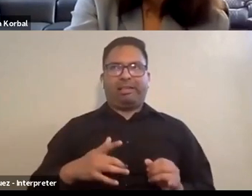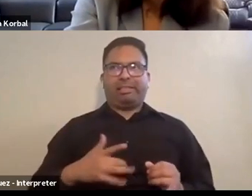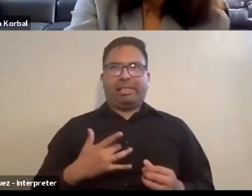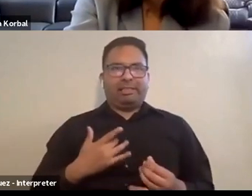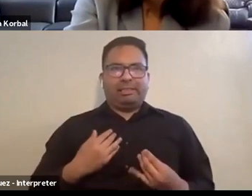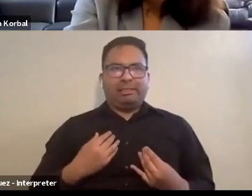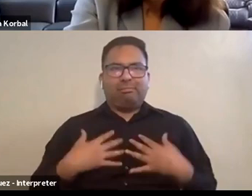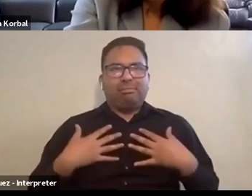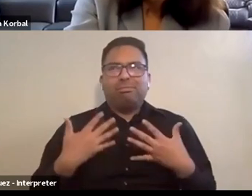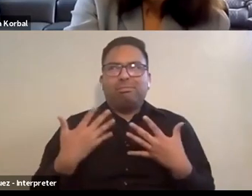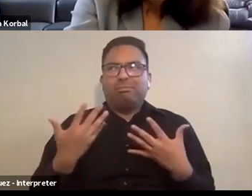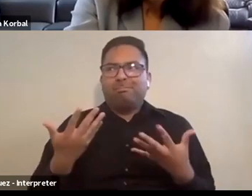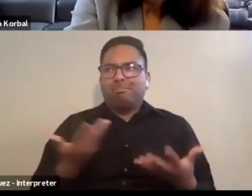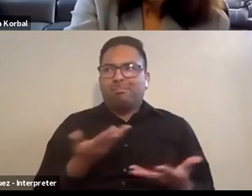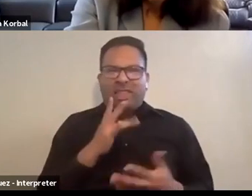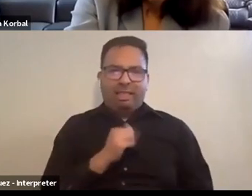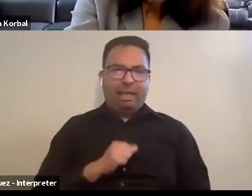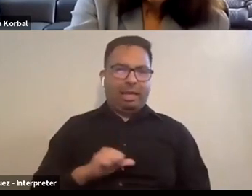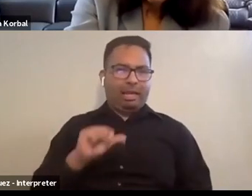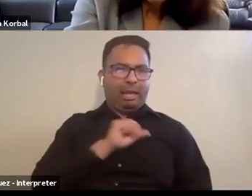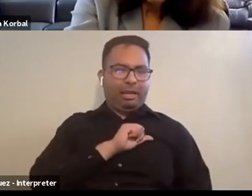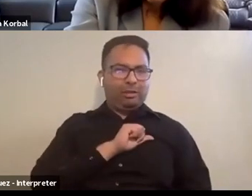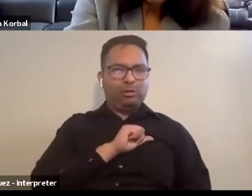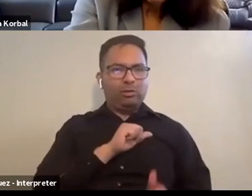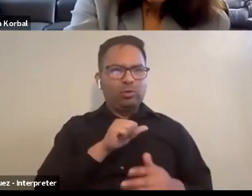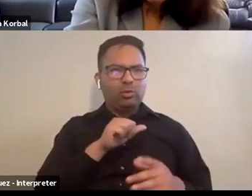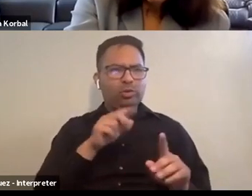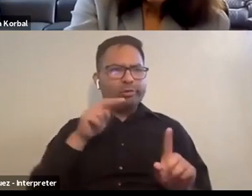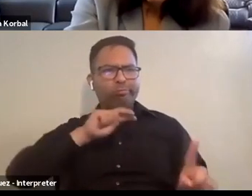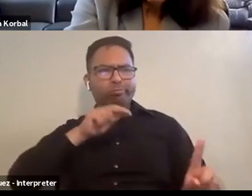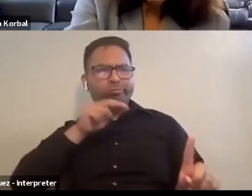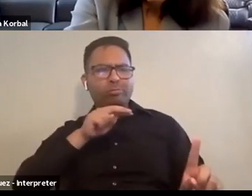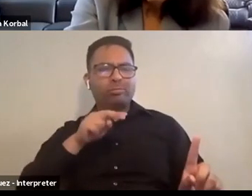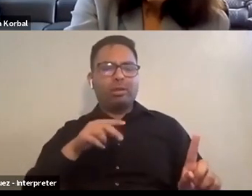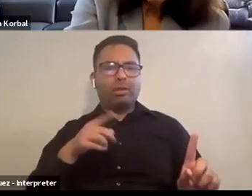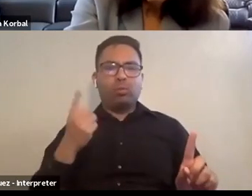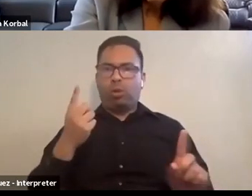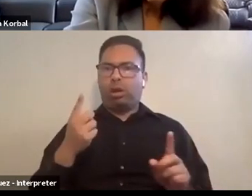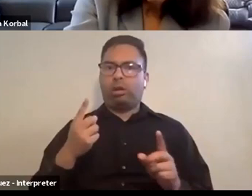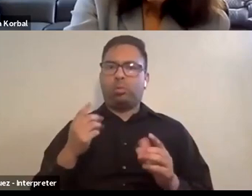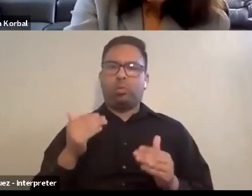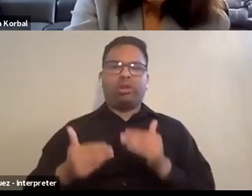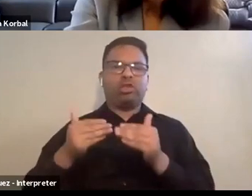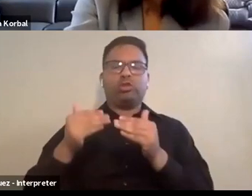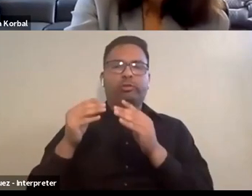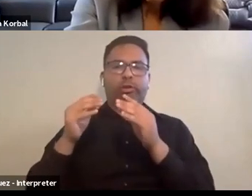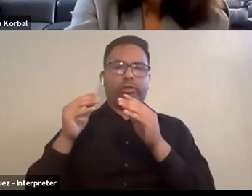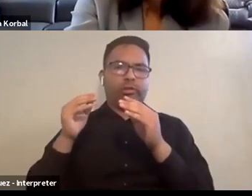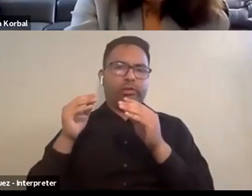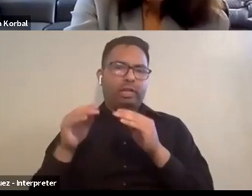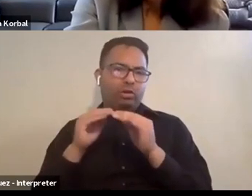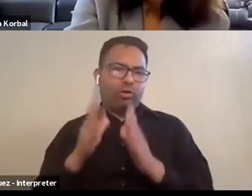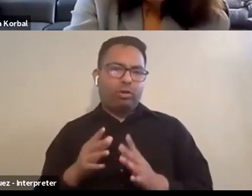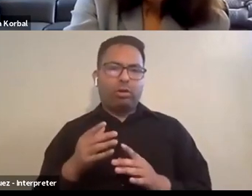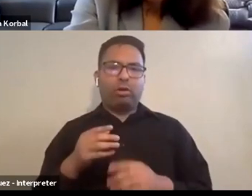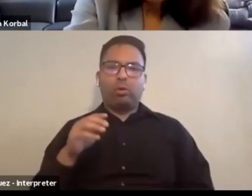of the attitudes around El Corno. So even an editor, a progressive editor like Umberto Batis from Uno Mas Uno,